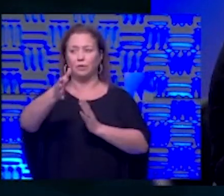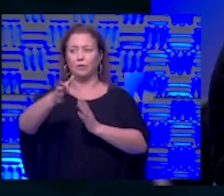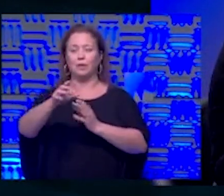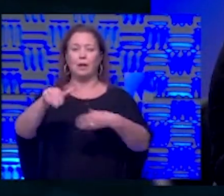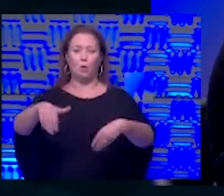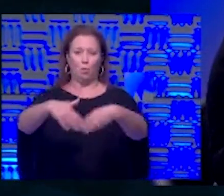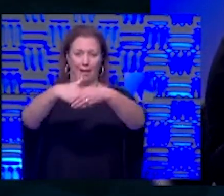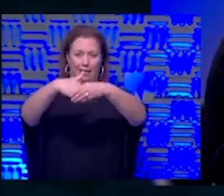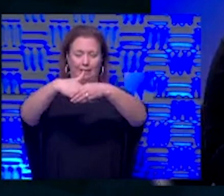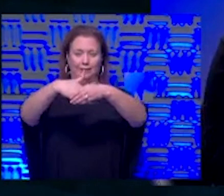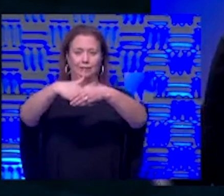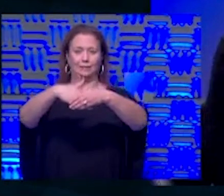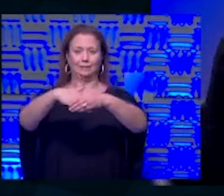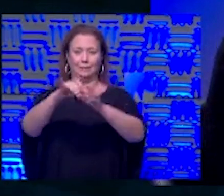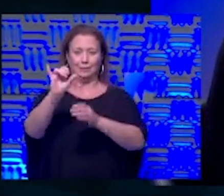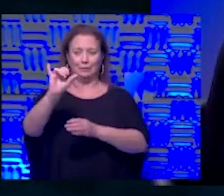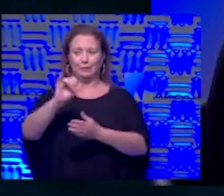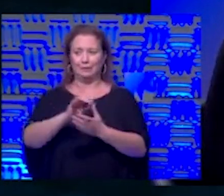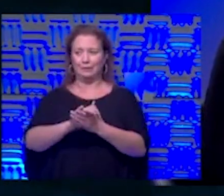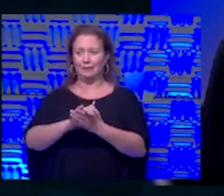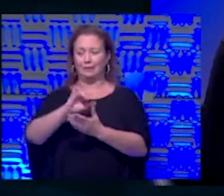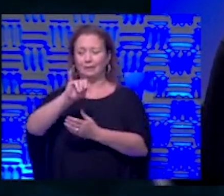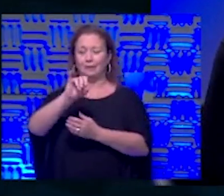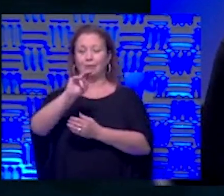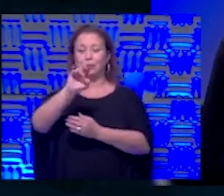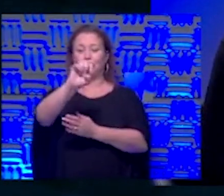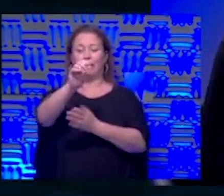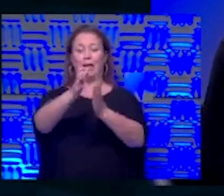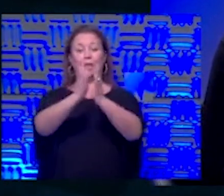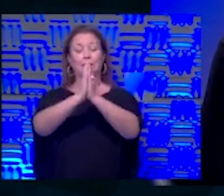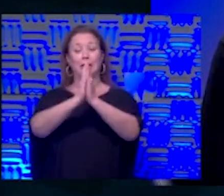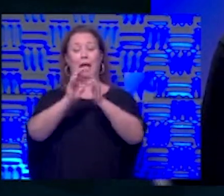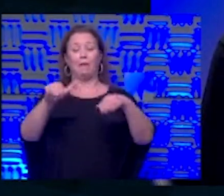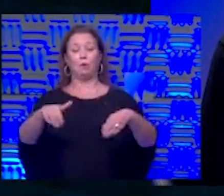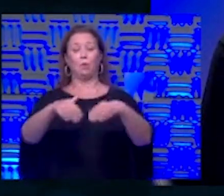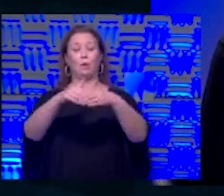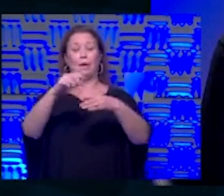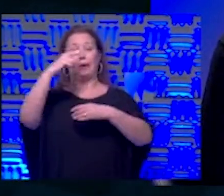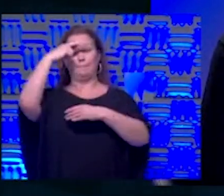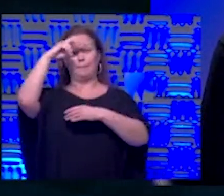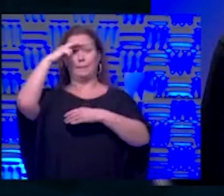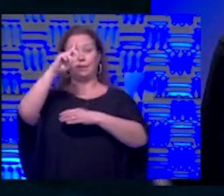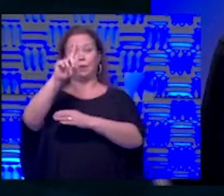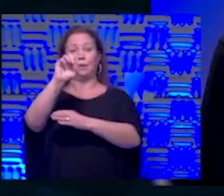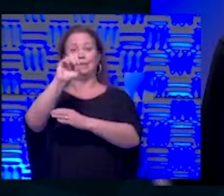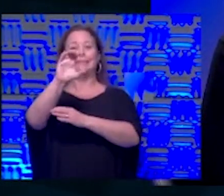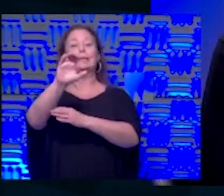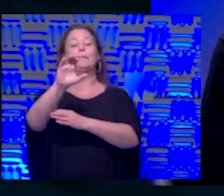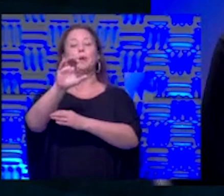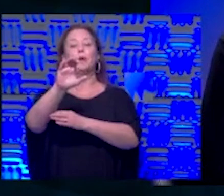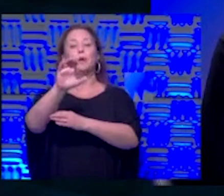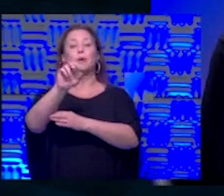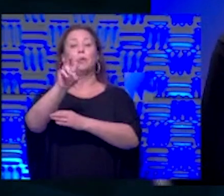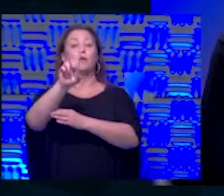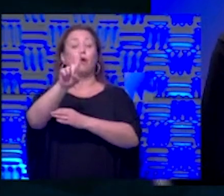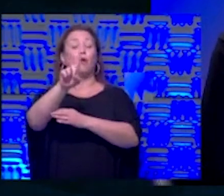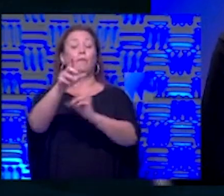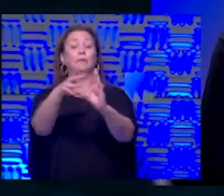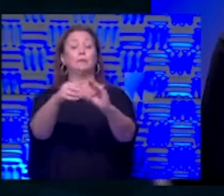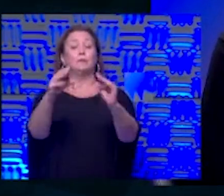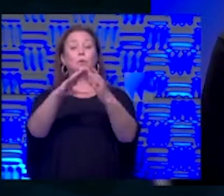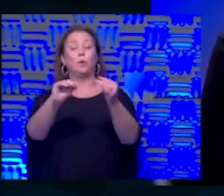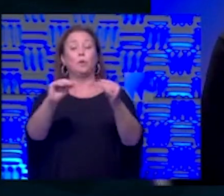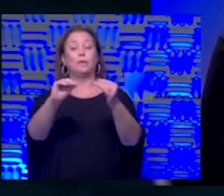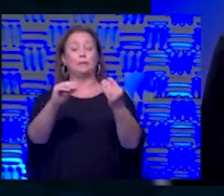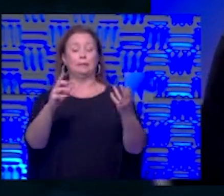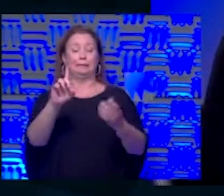with weddings. Jane asked, she said, I have a wedding in Mexico in December. What do you think the COVID story is going to look like